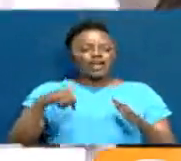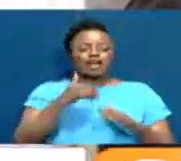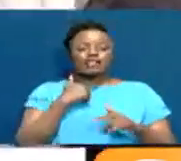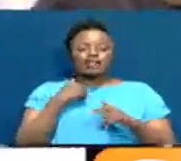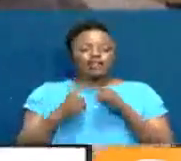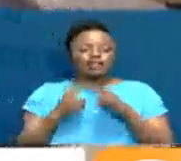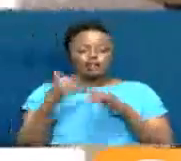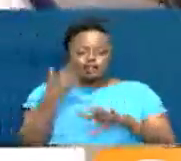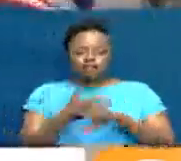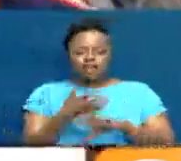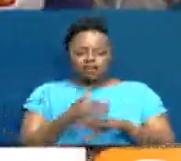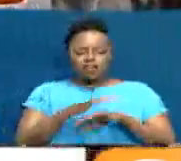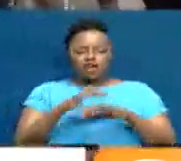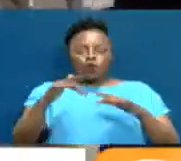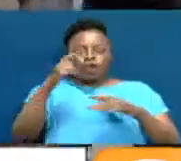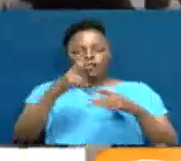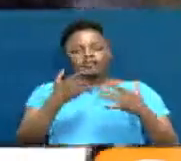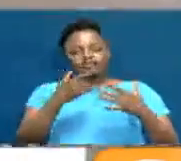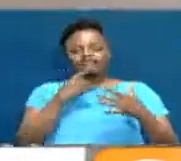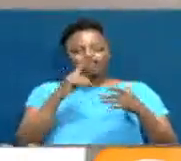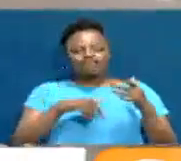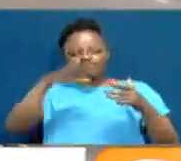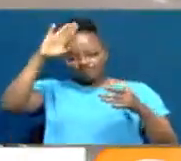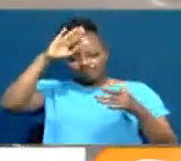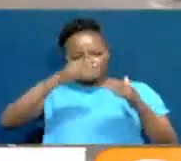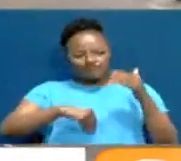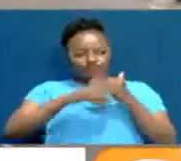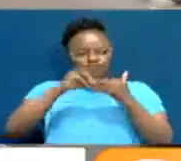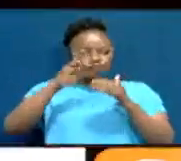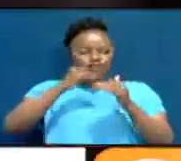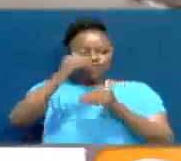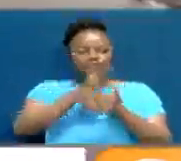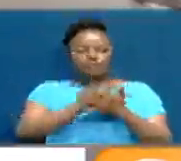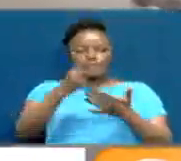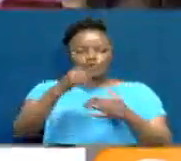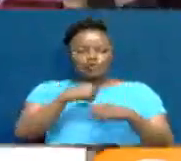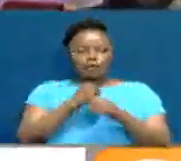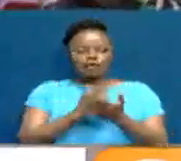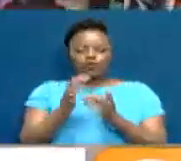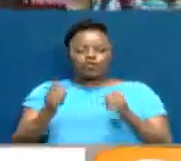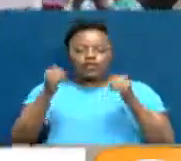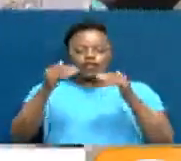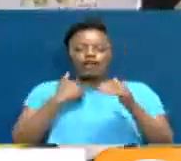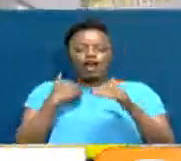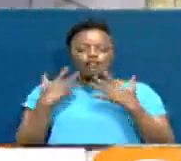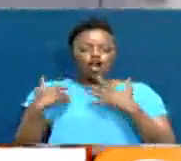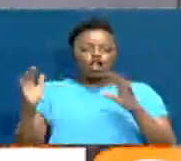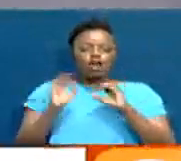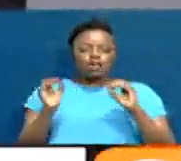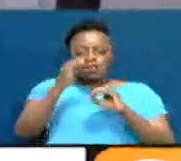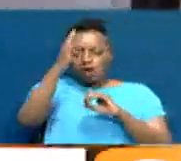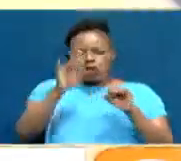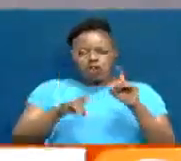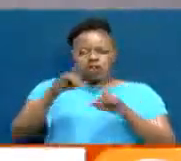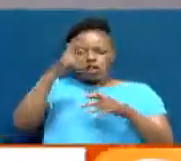through. Online taxis have also stated that they will increase fares in the next 2 weeks to ensure that their drivers do not lose out due to the